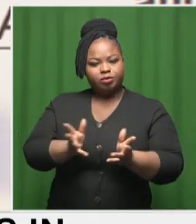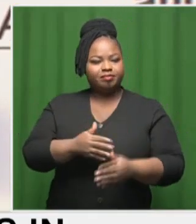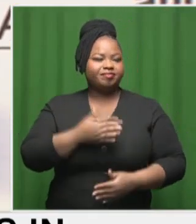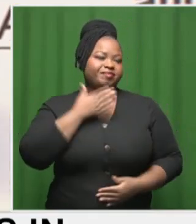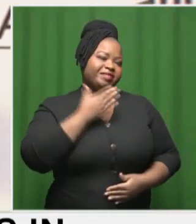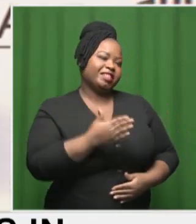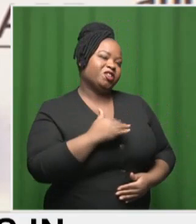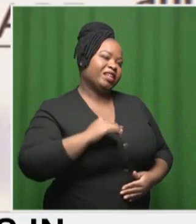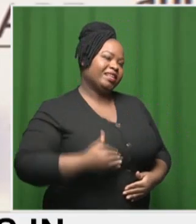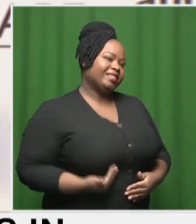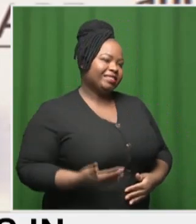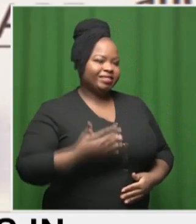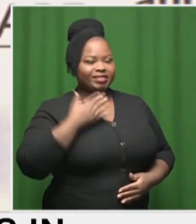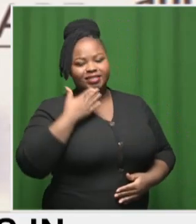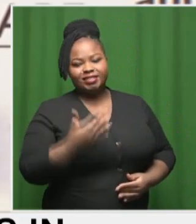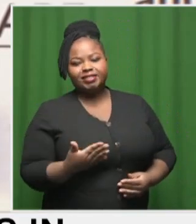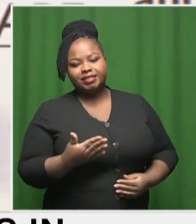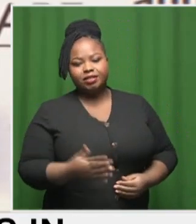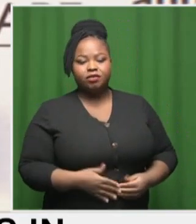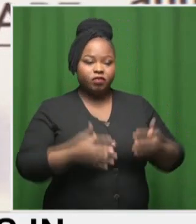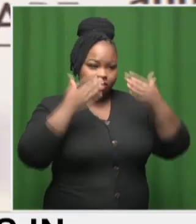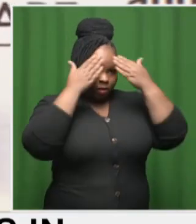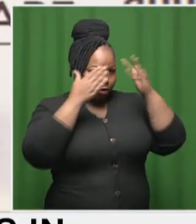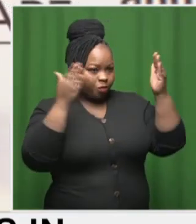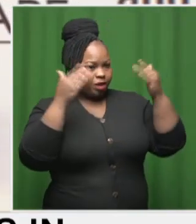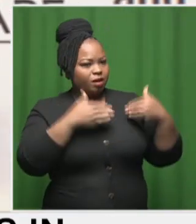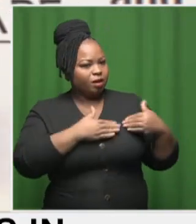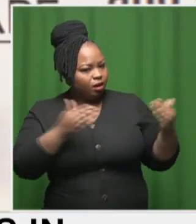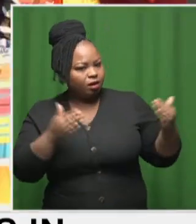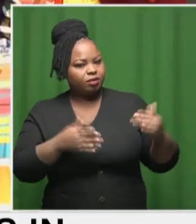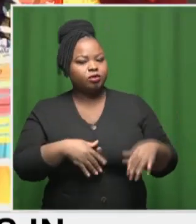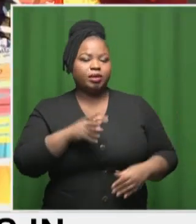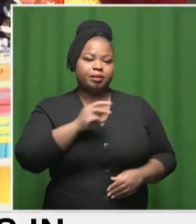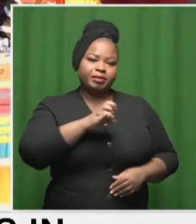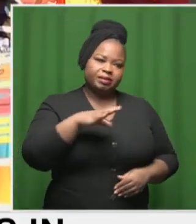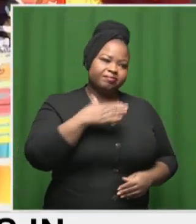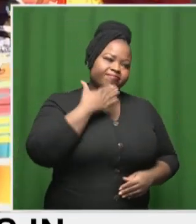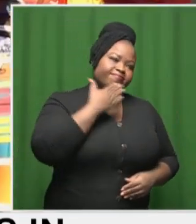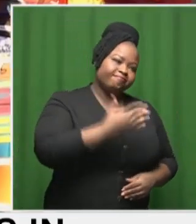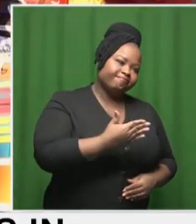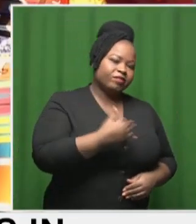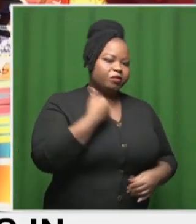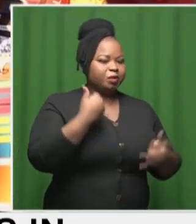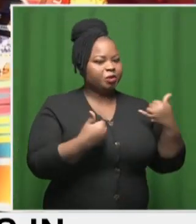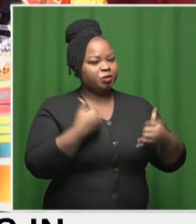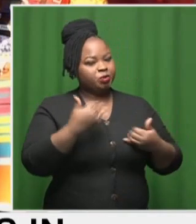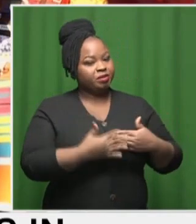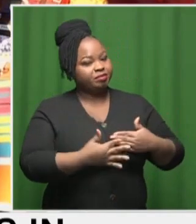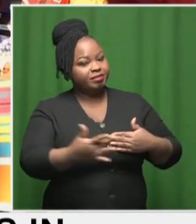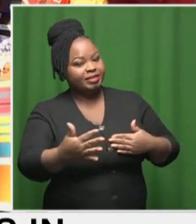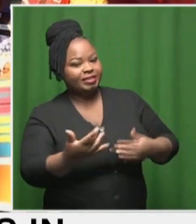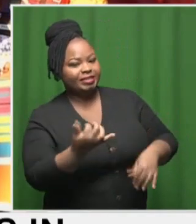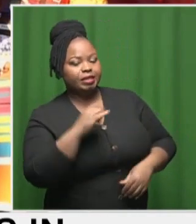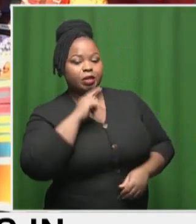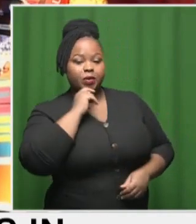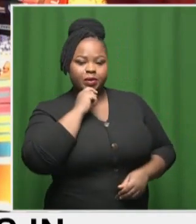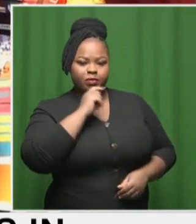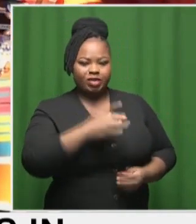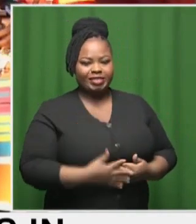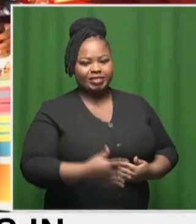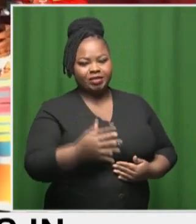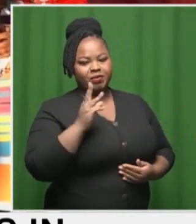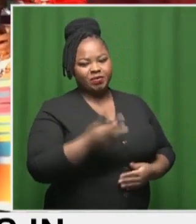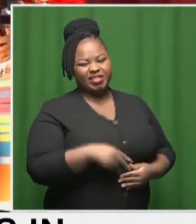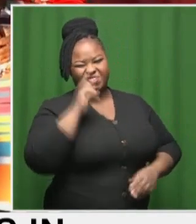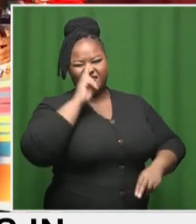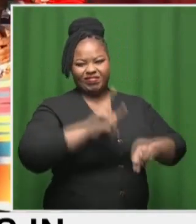you, ladies. Thank you for being open, for addressing these. MEC, thank you. Enjoy the rest of it. We've still got the rest of the morning, which we're going to be having